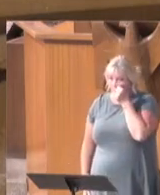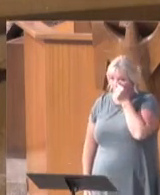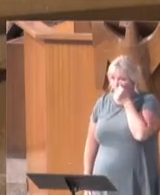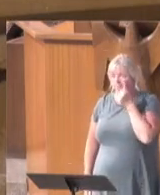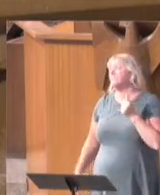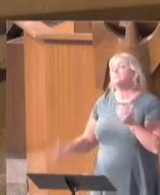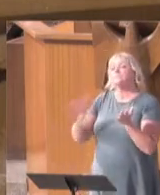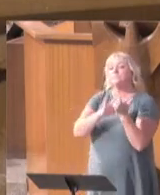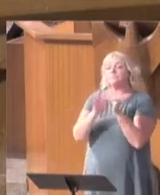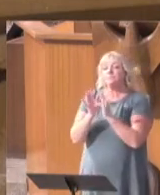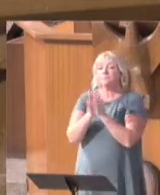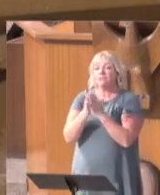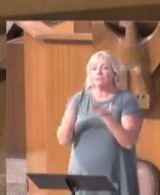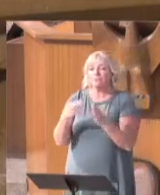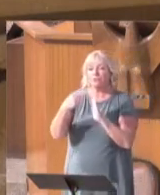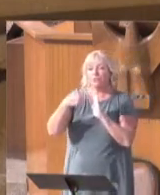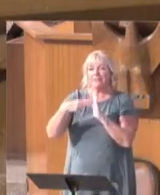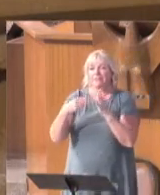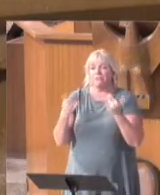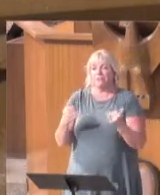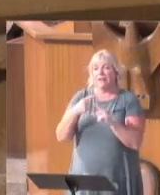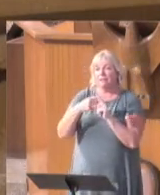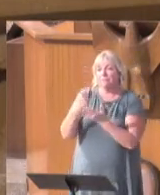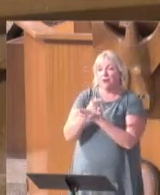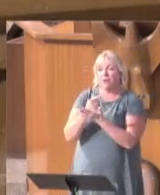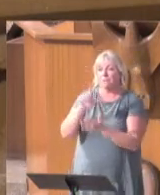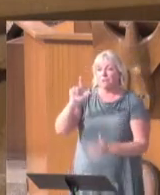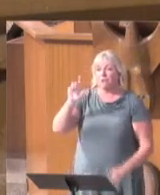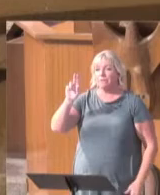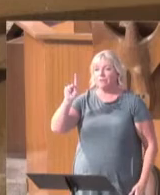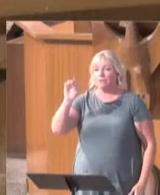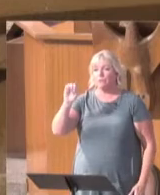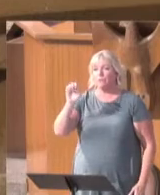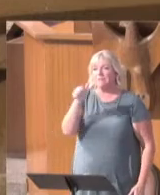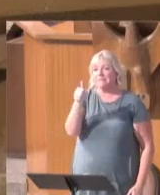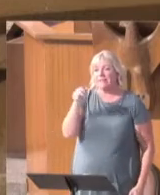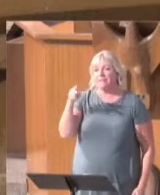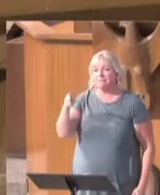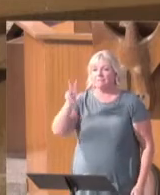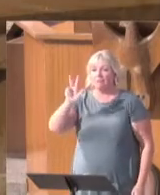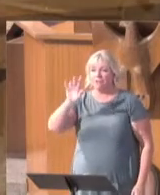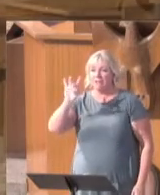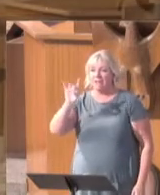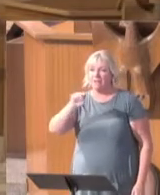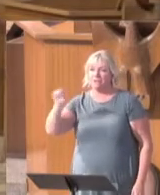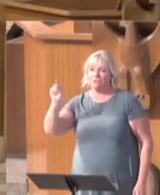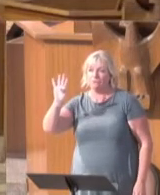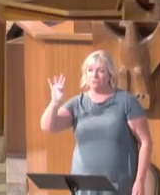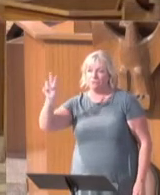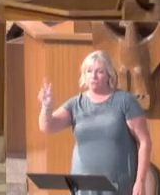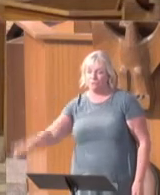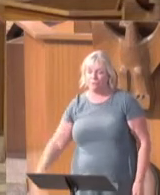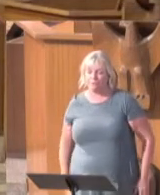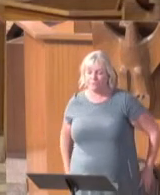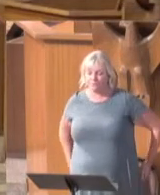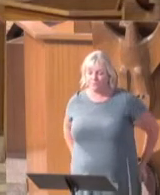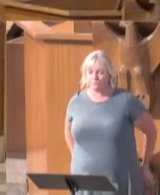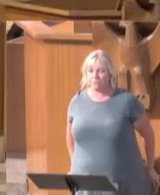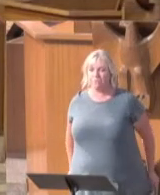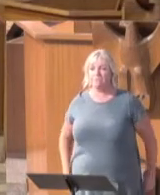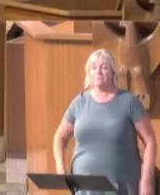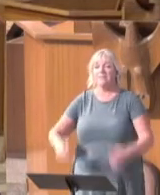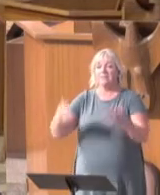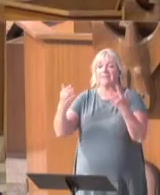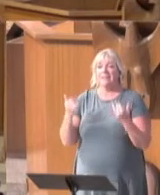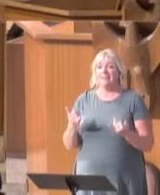Our scripture reading today comes from the Gospel of Luke, chapter 10, verses 38 to 42. Now, as